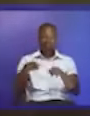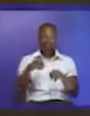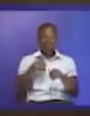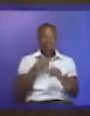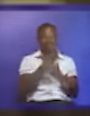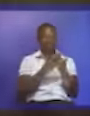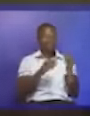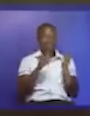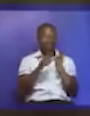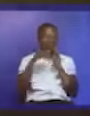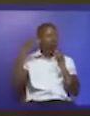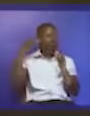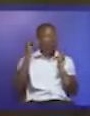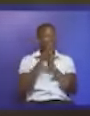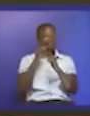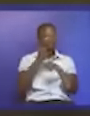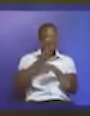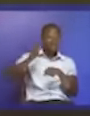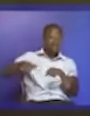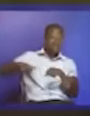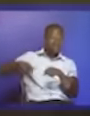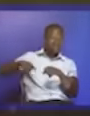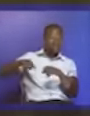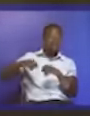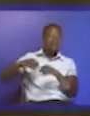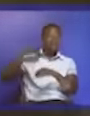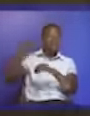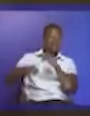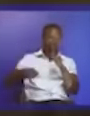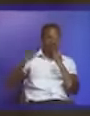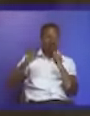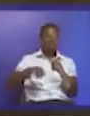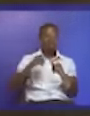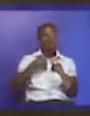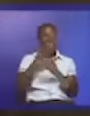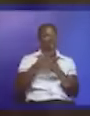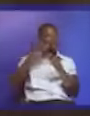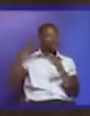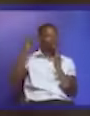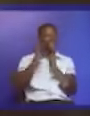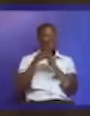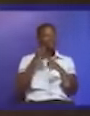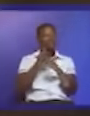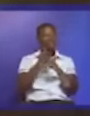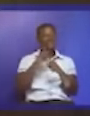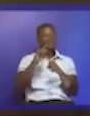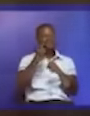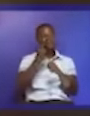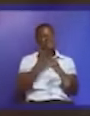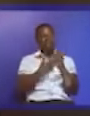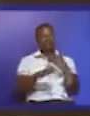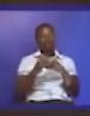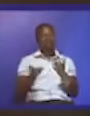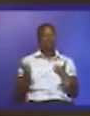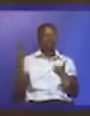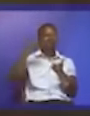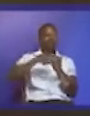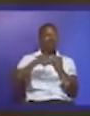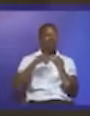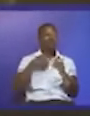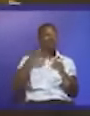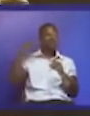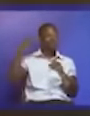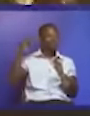that means delay come to an end. There is a sound that means firstborns arise. There is a sound that